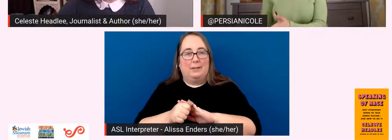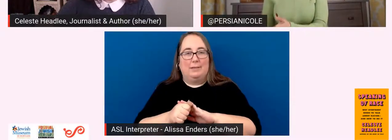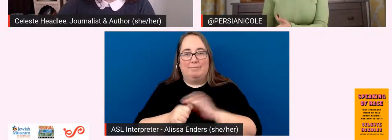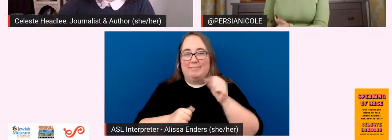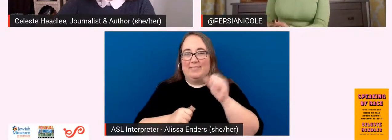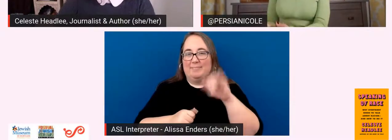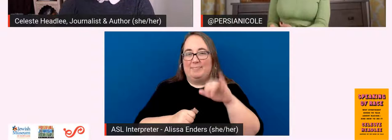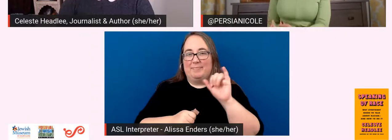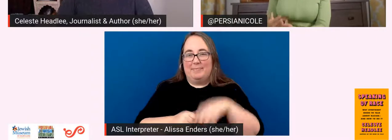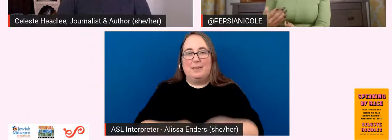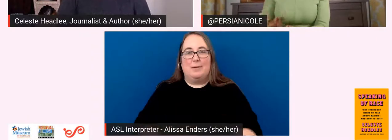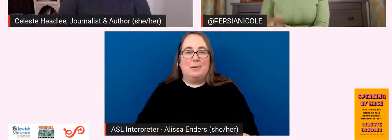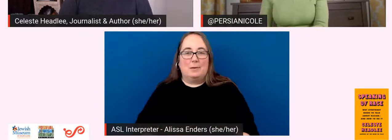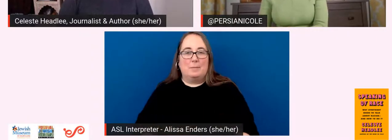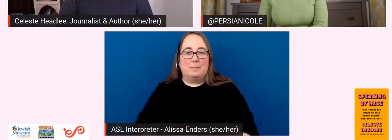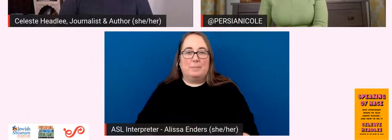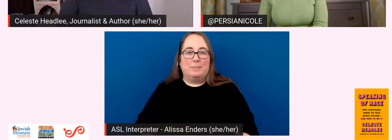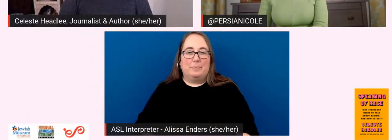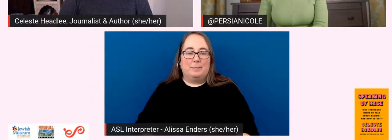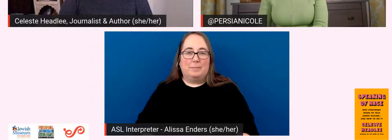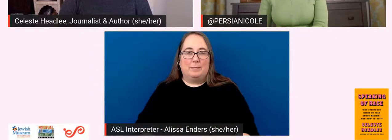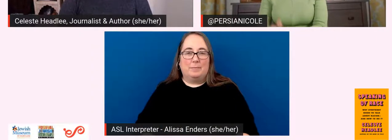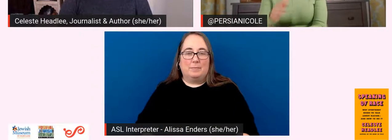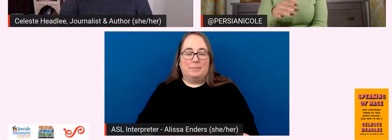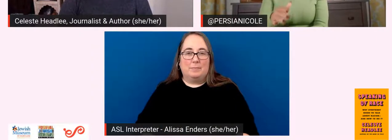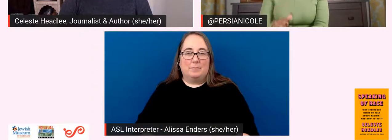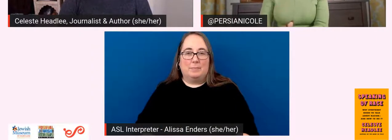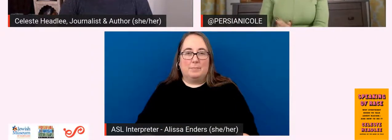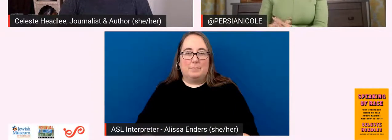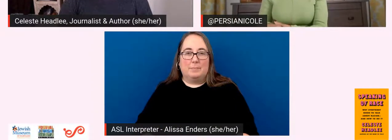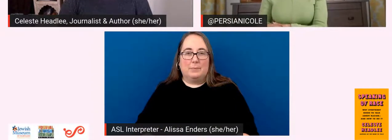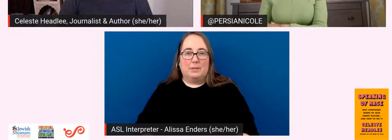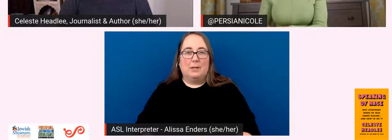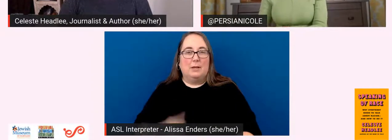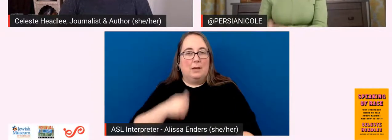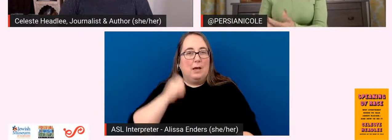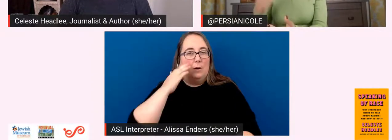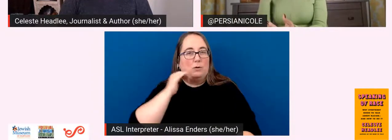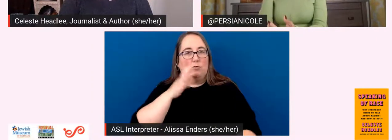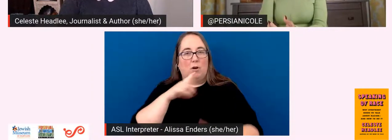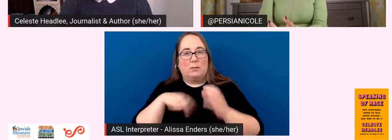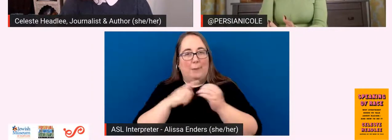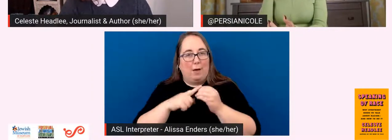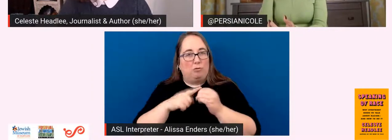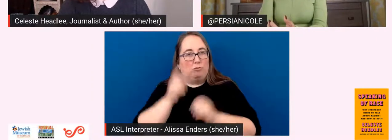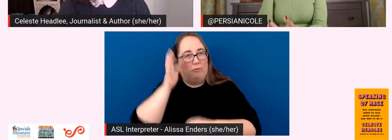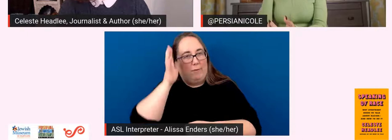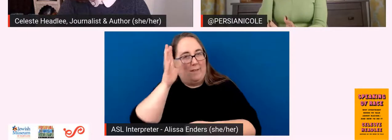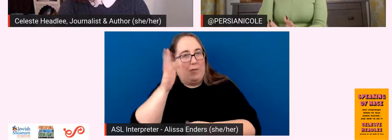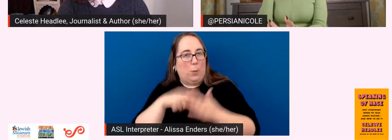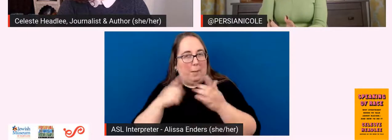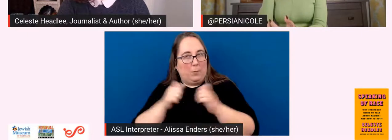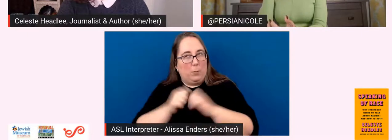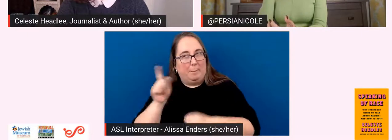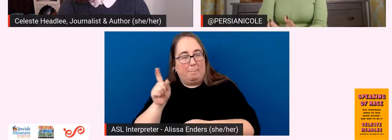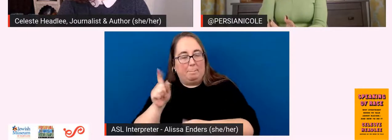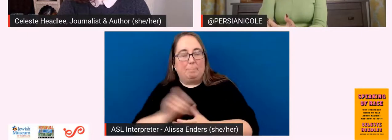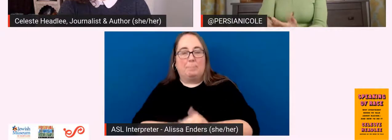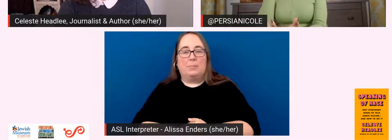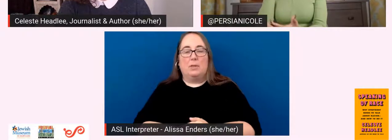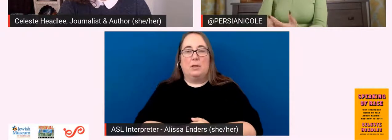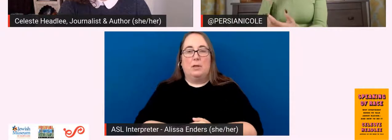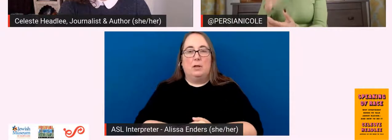it. But we needed it. And I know you talked about your grandfather and things that happened as well with him, but maybe something